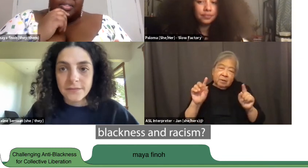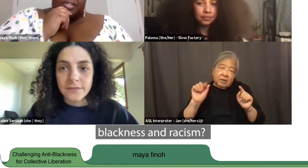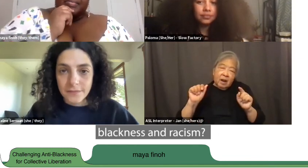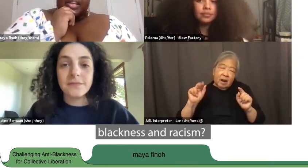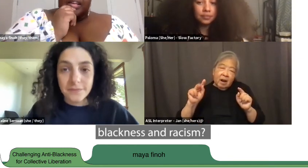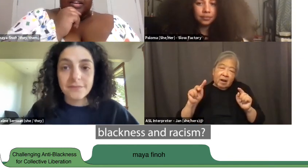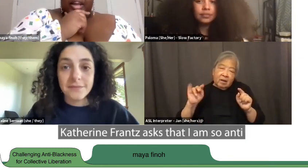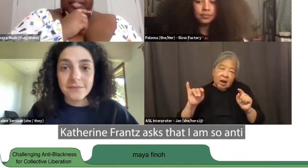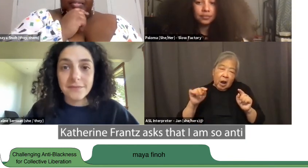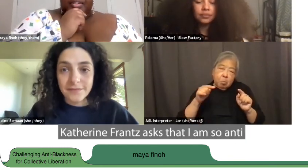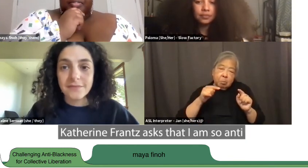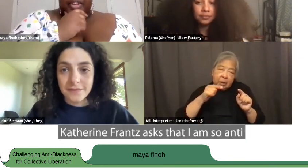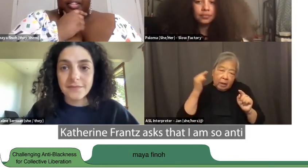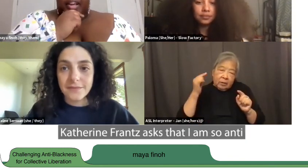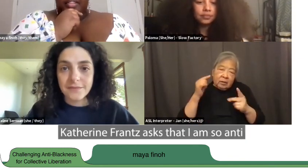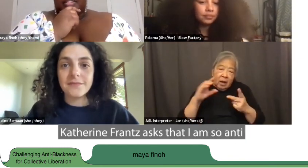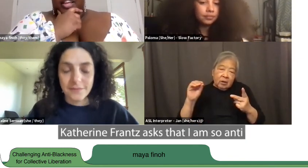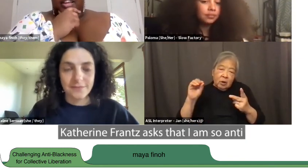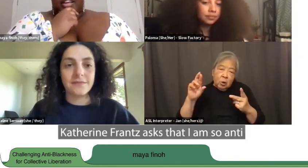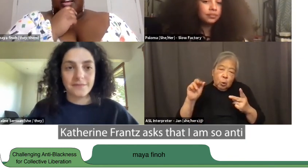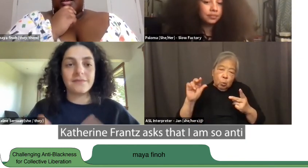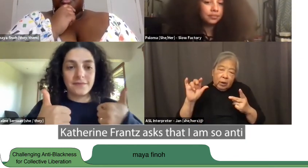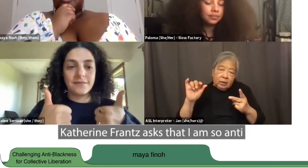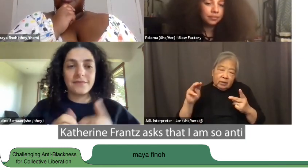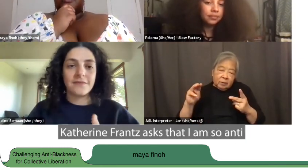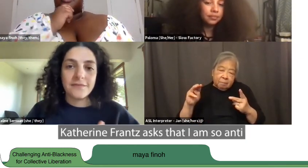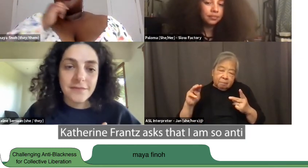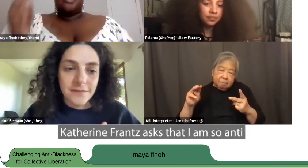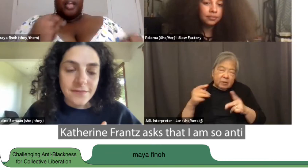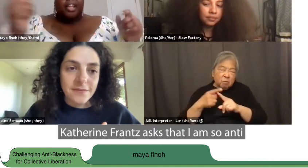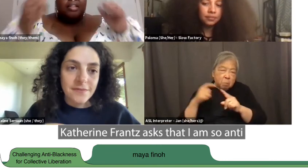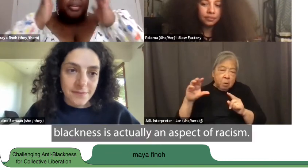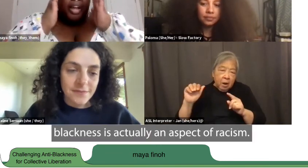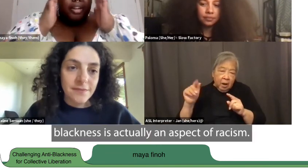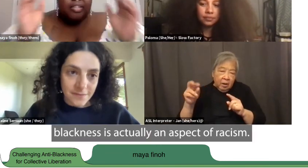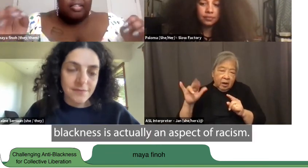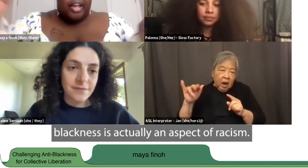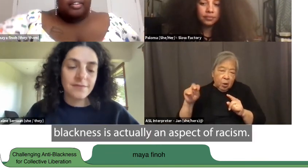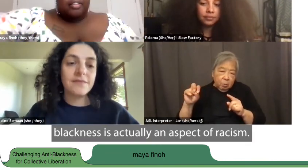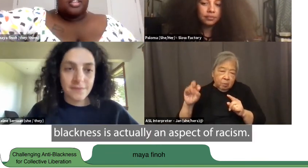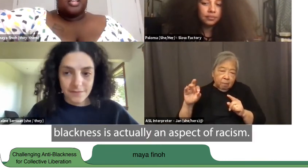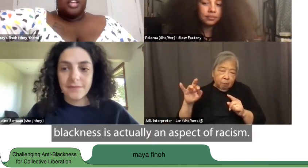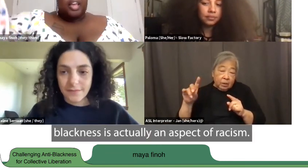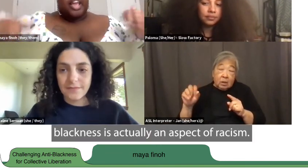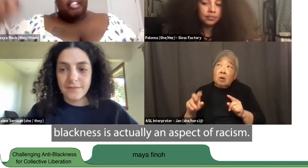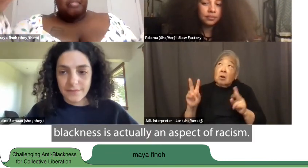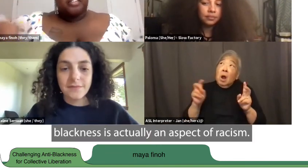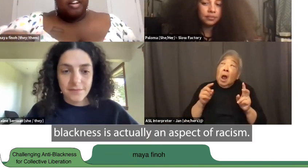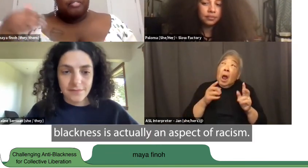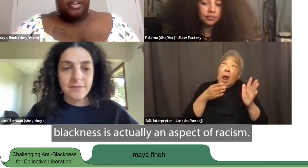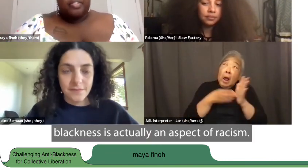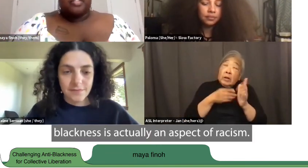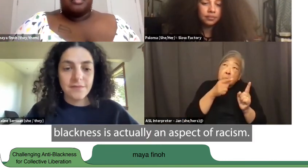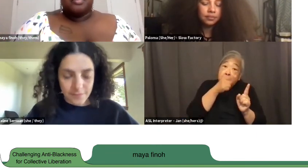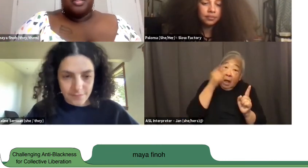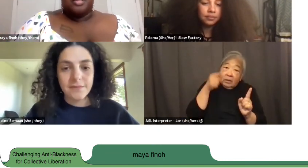and racism? Catherine France asked that. So anti-Blackness is actually an aspect